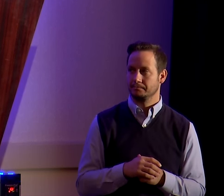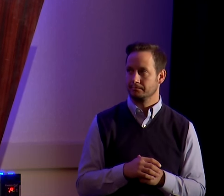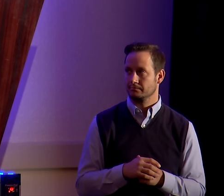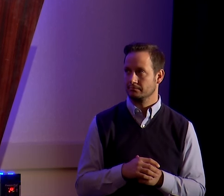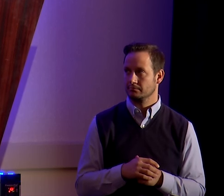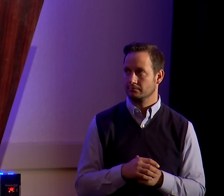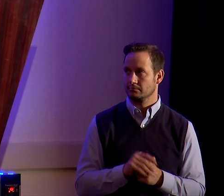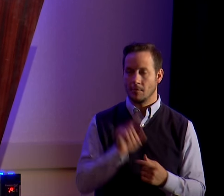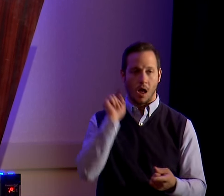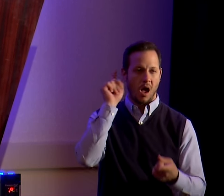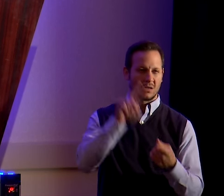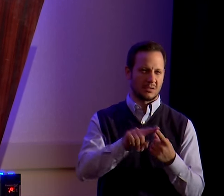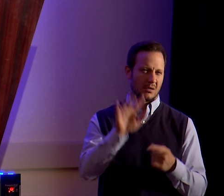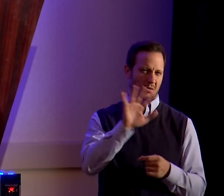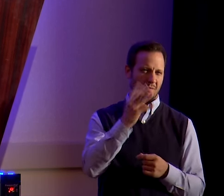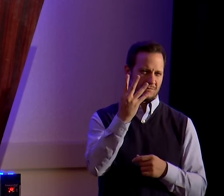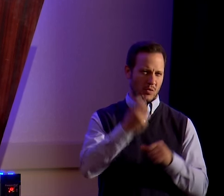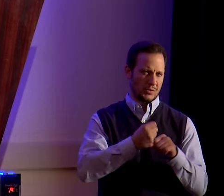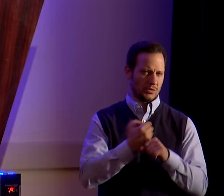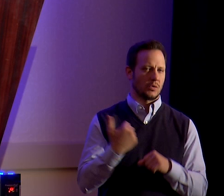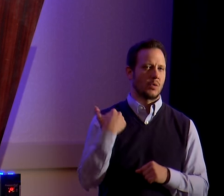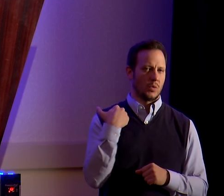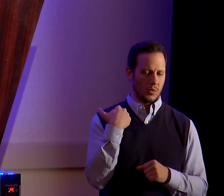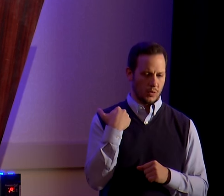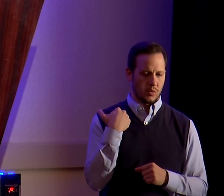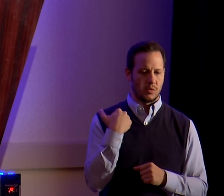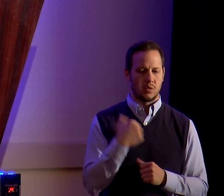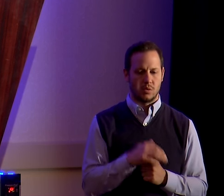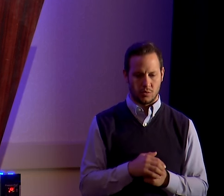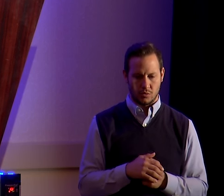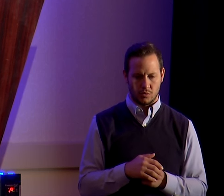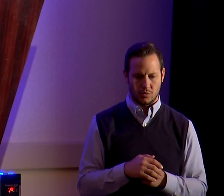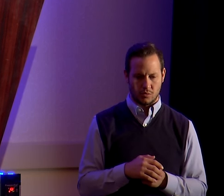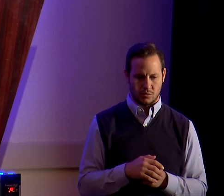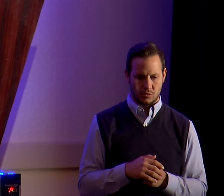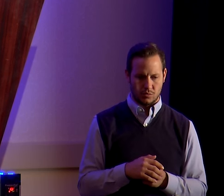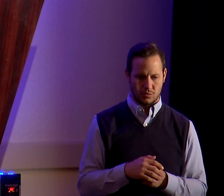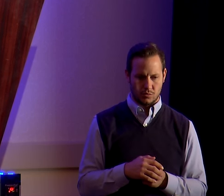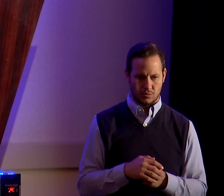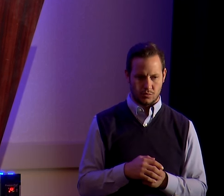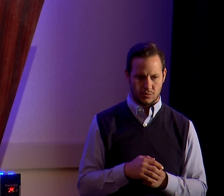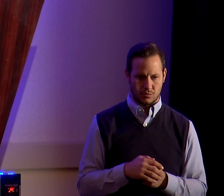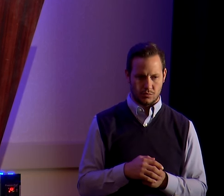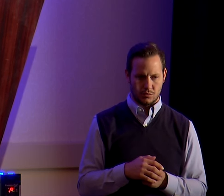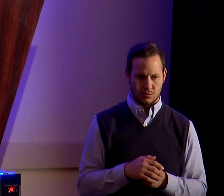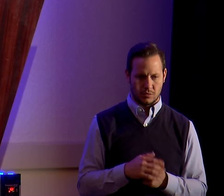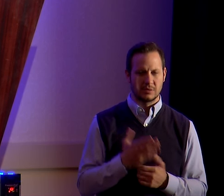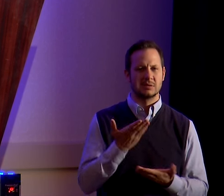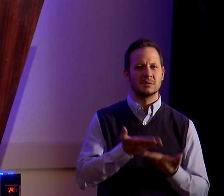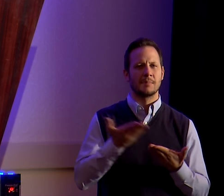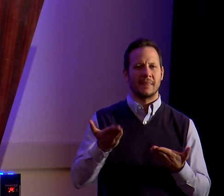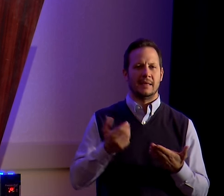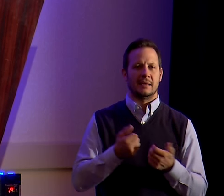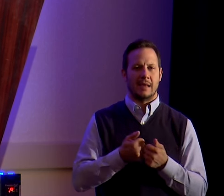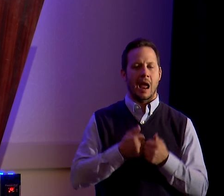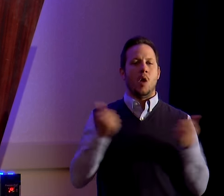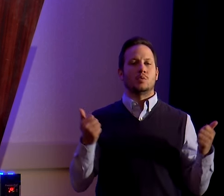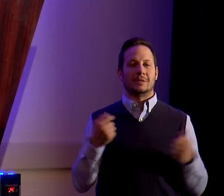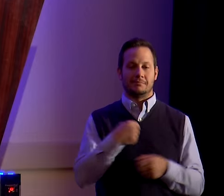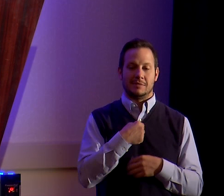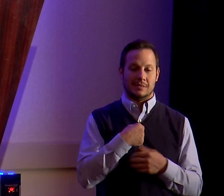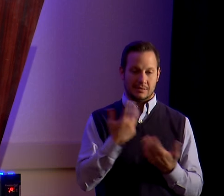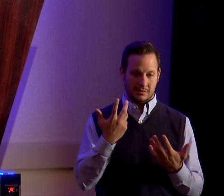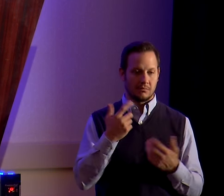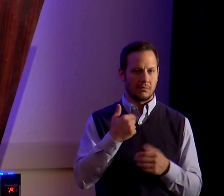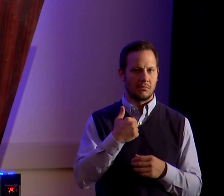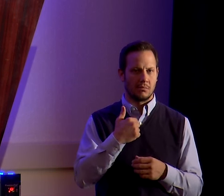Until about 4 years ago, right, when something outed me. And once I'm outed, I get so